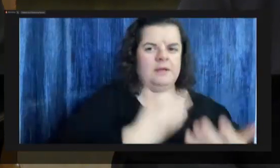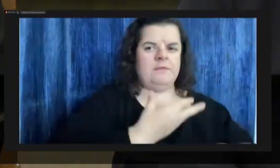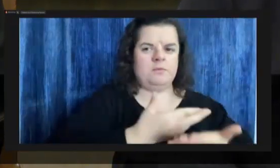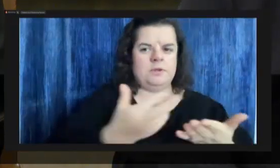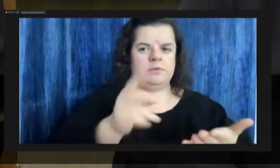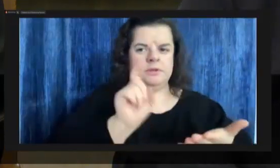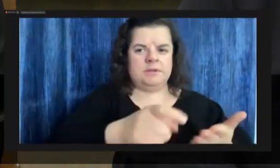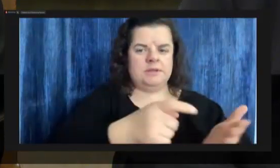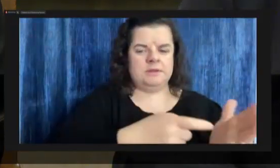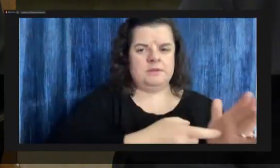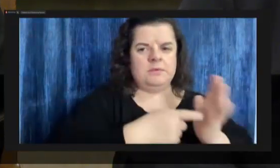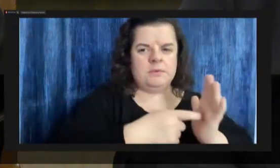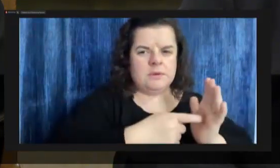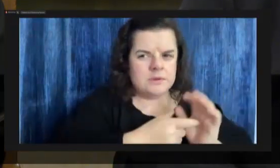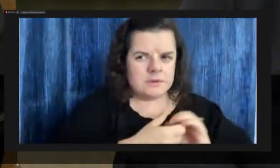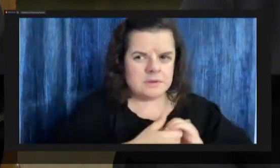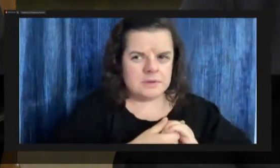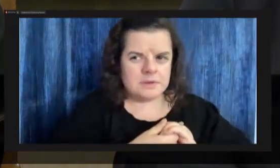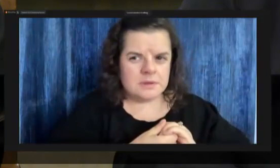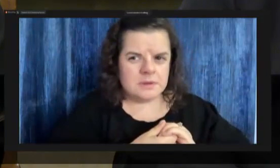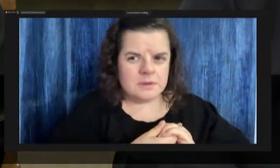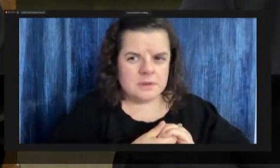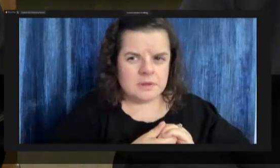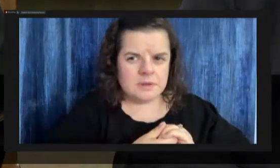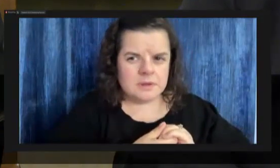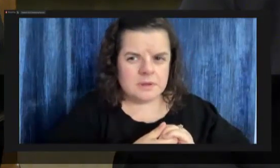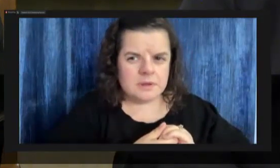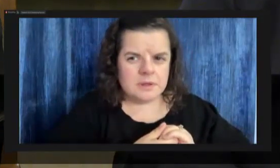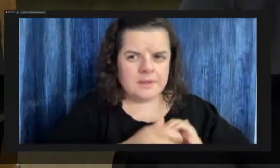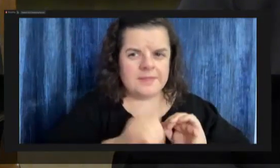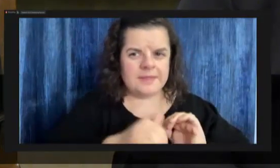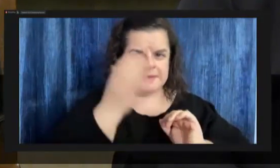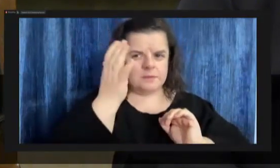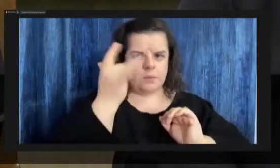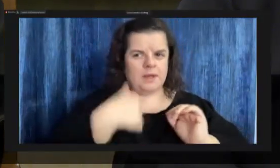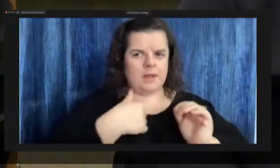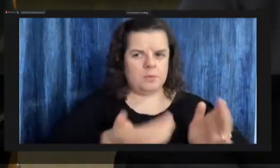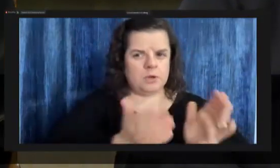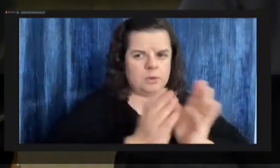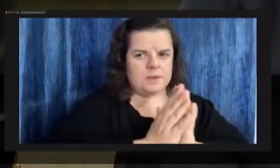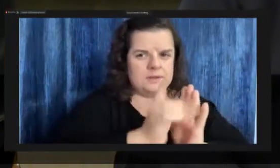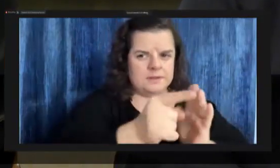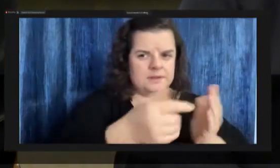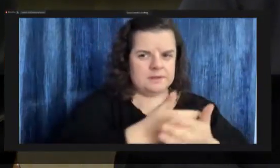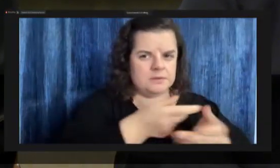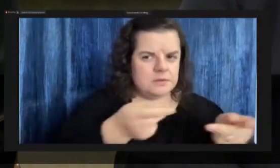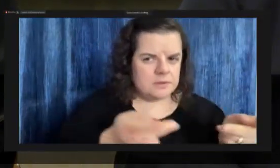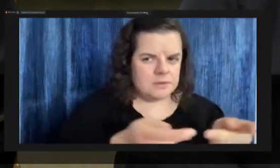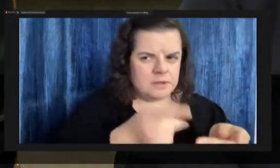to operate and do the work that it's doing. So that's why I requested to do this position. Have